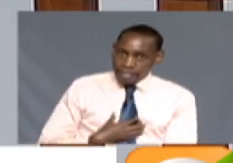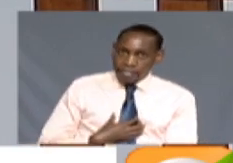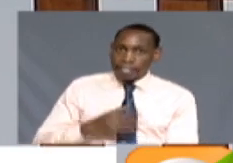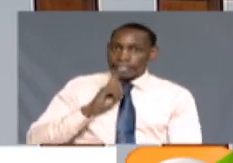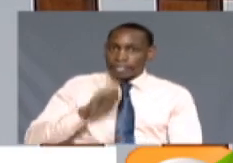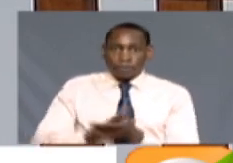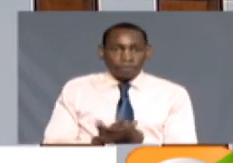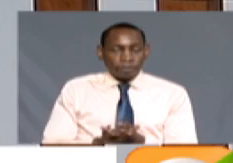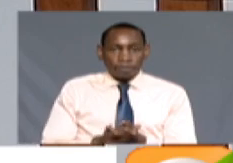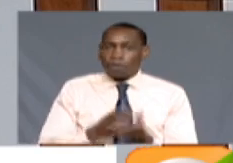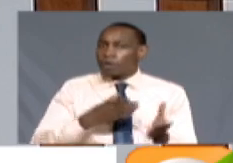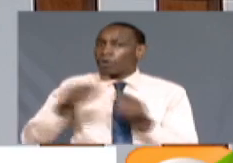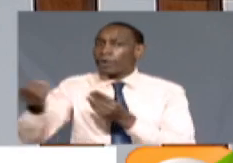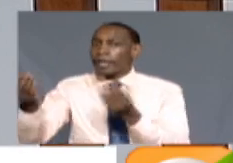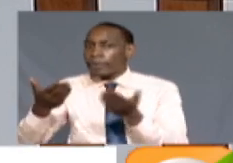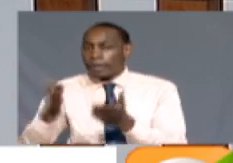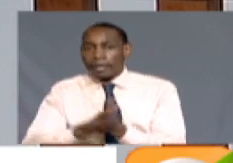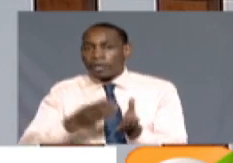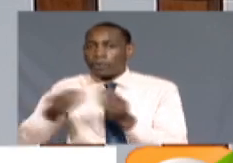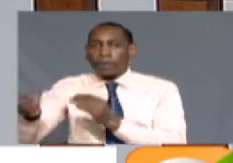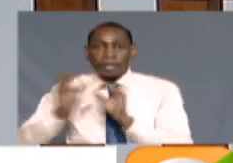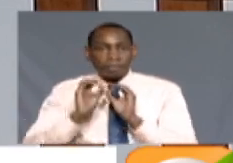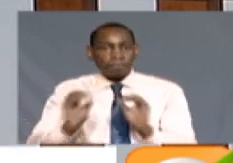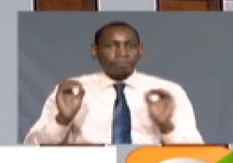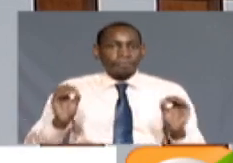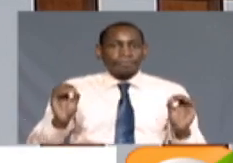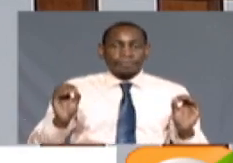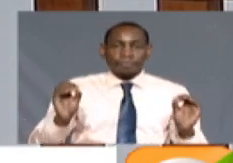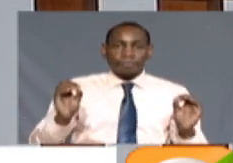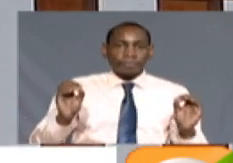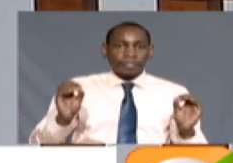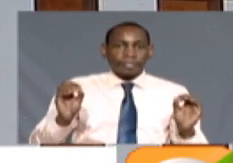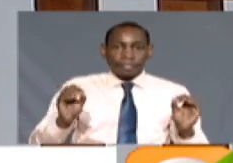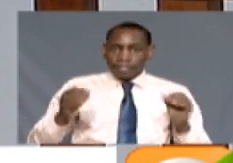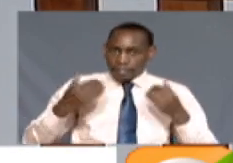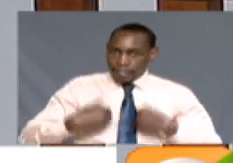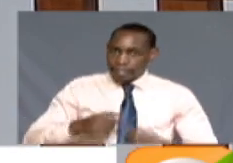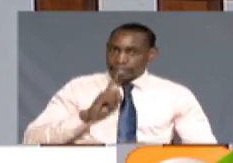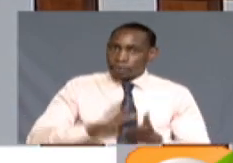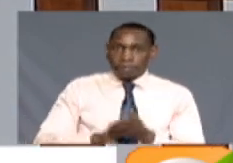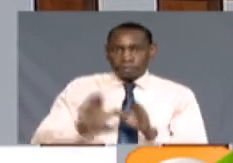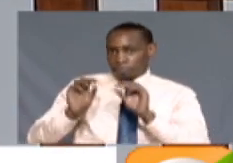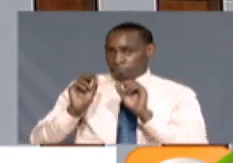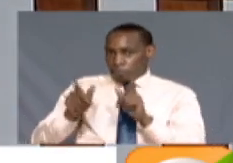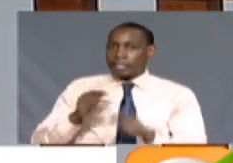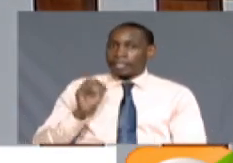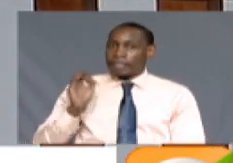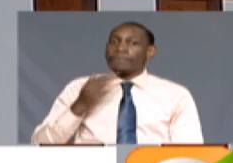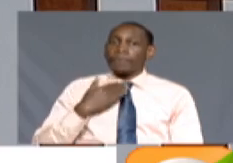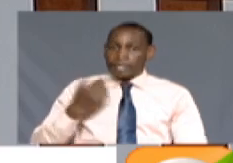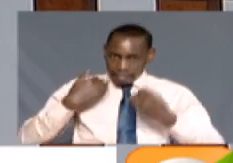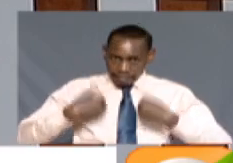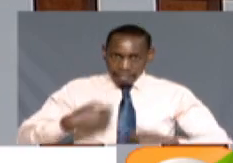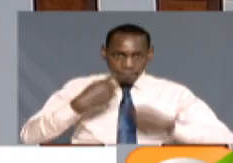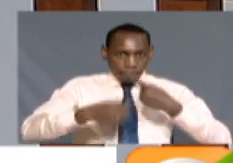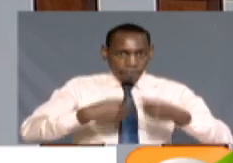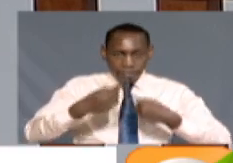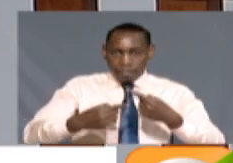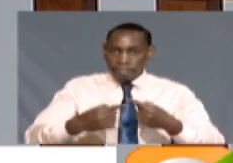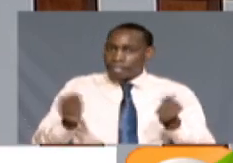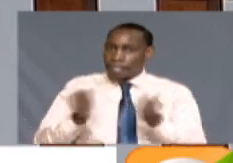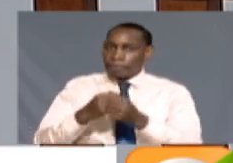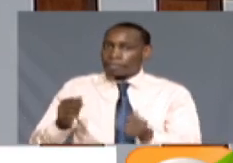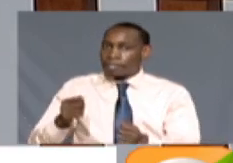said, Francis, where are you going? You are going nowhere. So I said, yes, if you want me to continue, I can't say